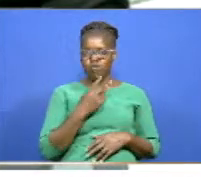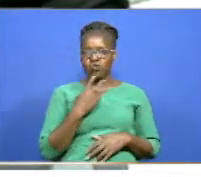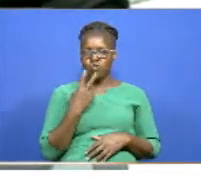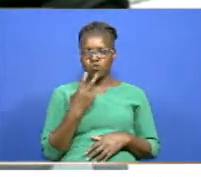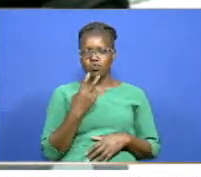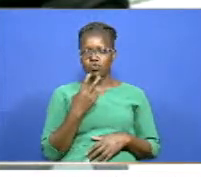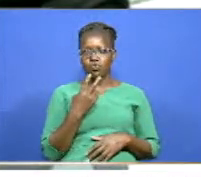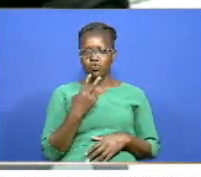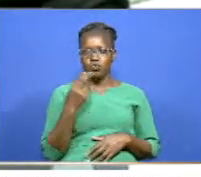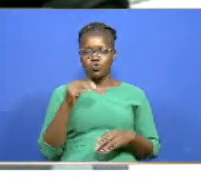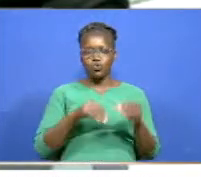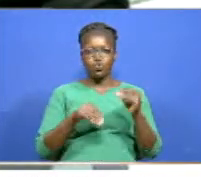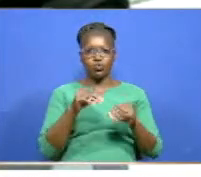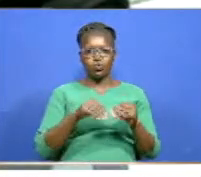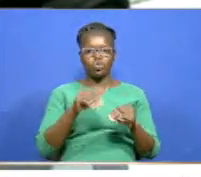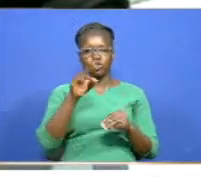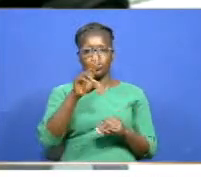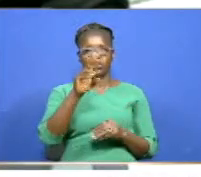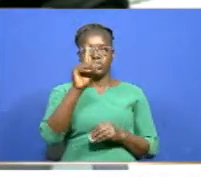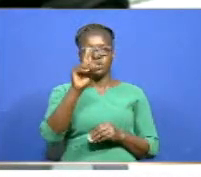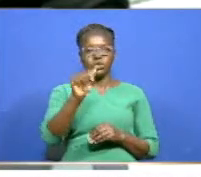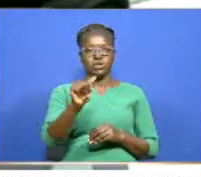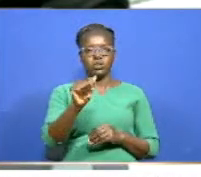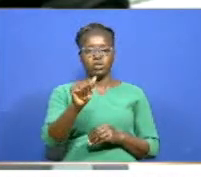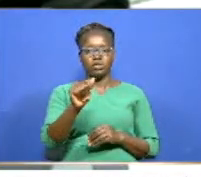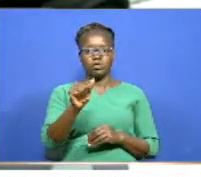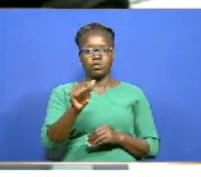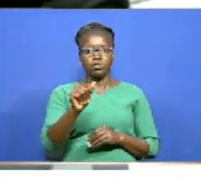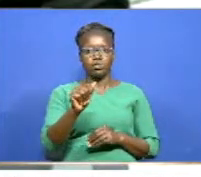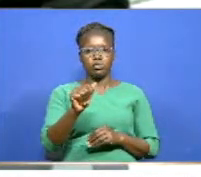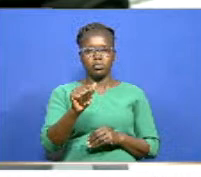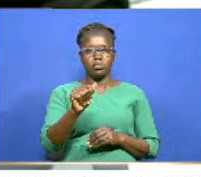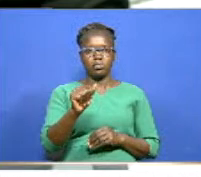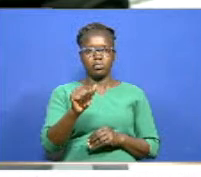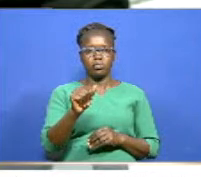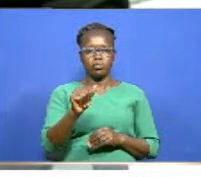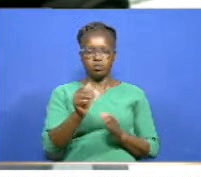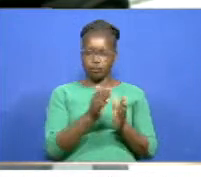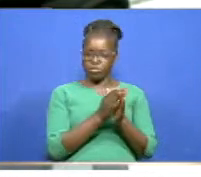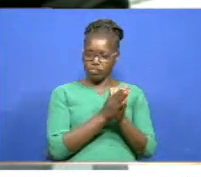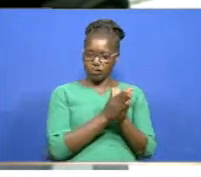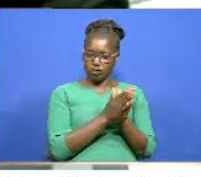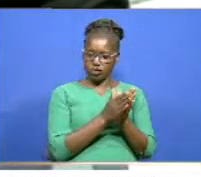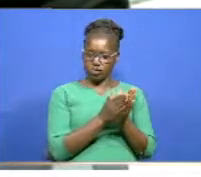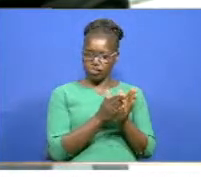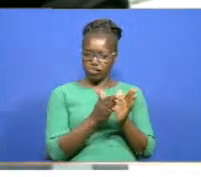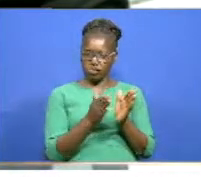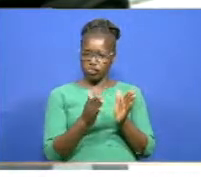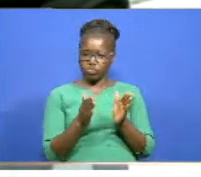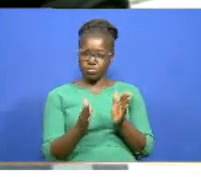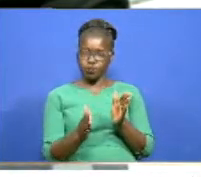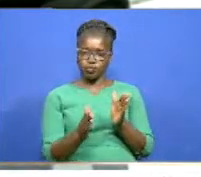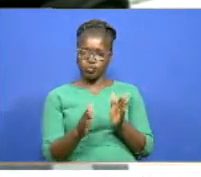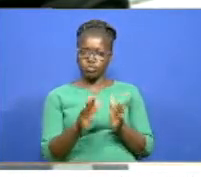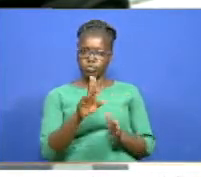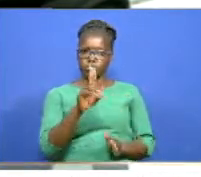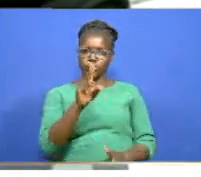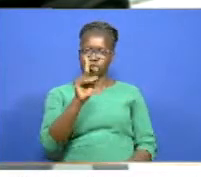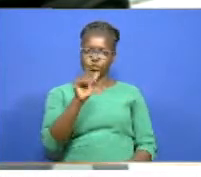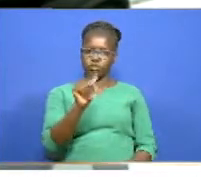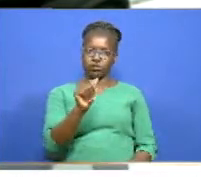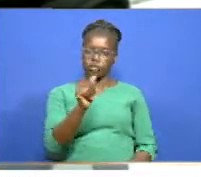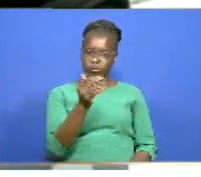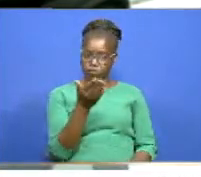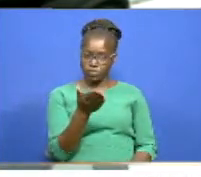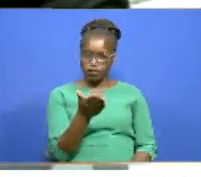will be voted on a UDA party. Yes. Looking at the period that UDA has been around, and looking